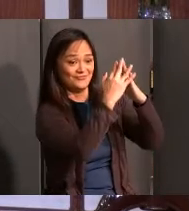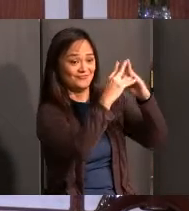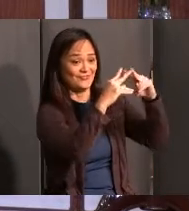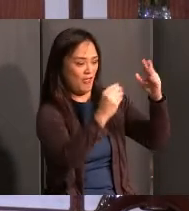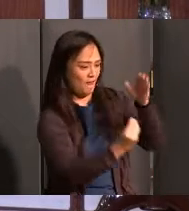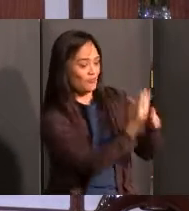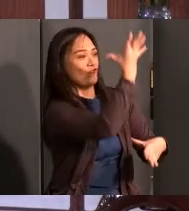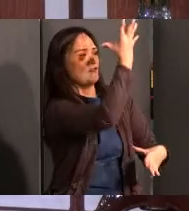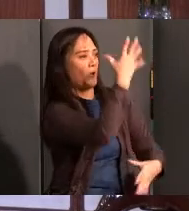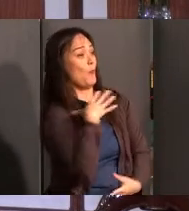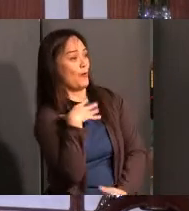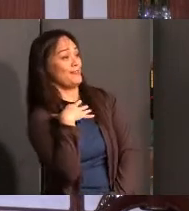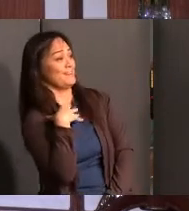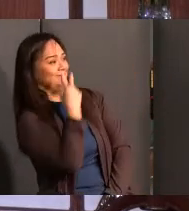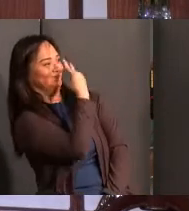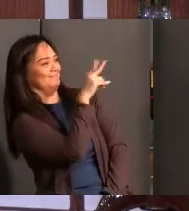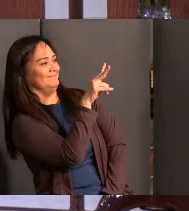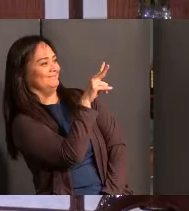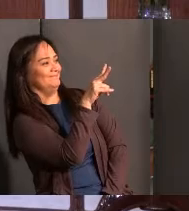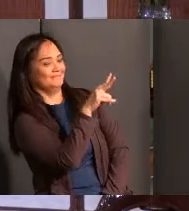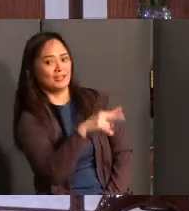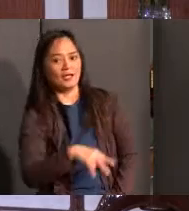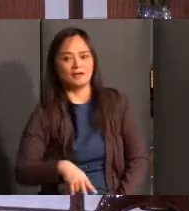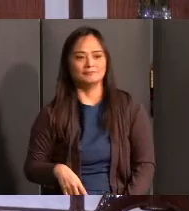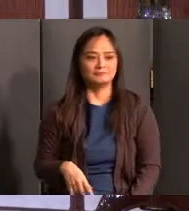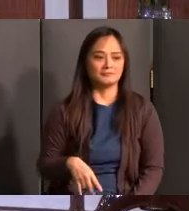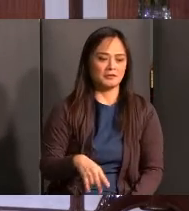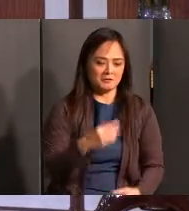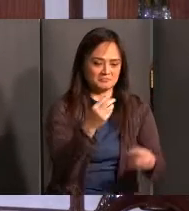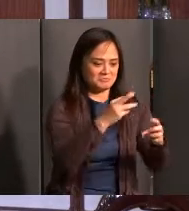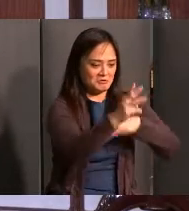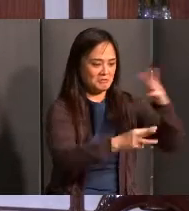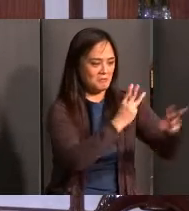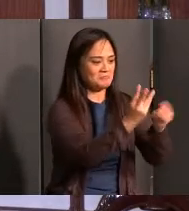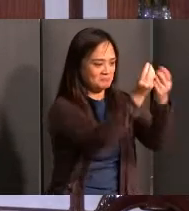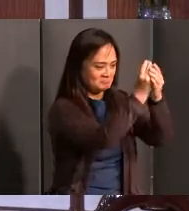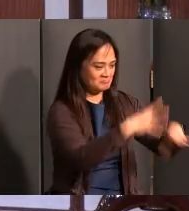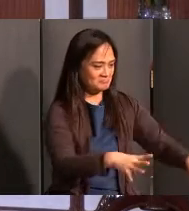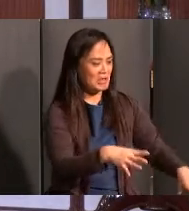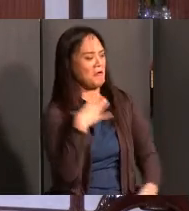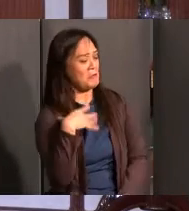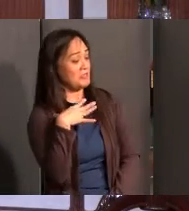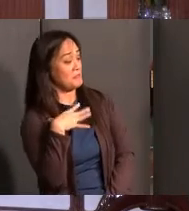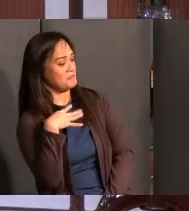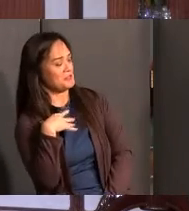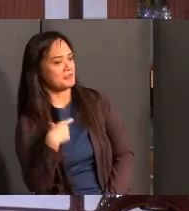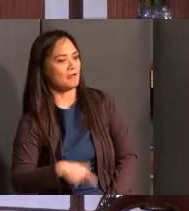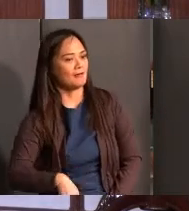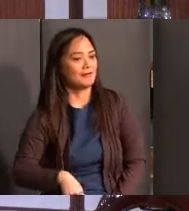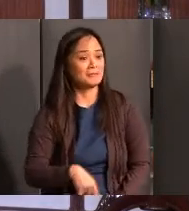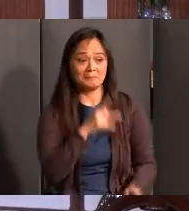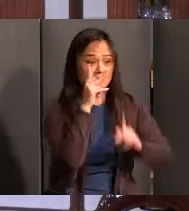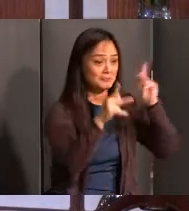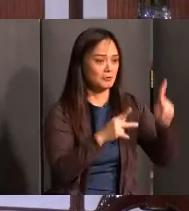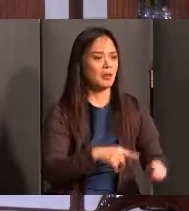inaantay nilang magunaw na ang mundo. Tayo pong mga tunay na mananampalataya, we do not look forward to the end of the world.